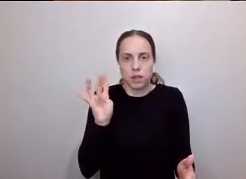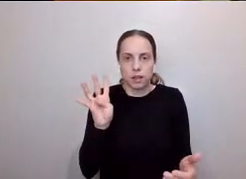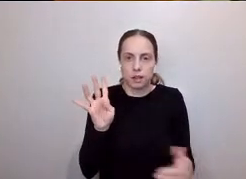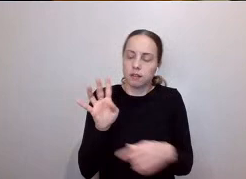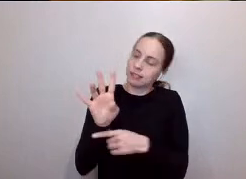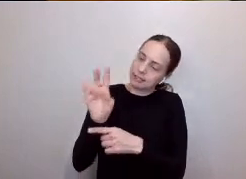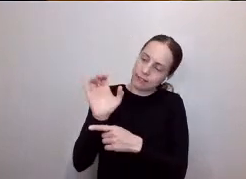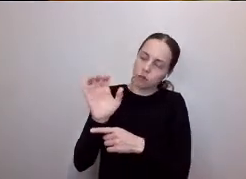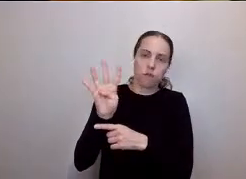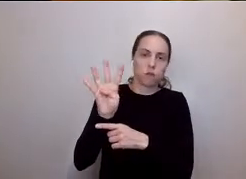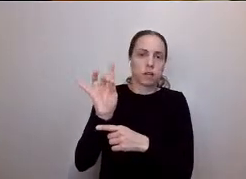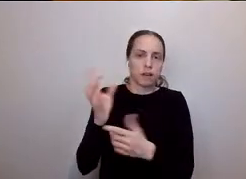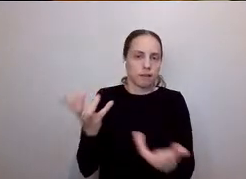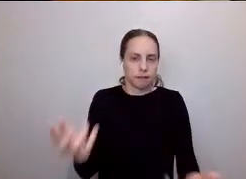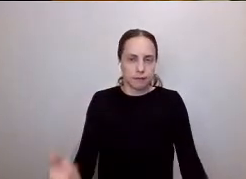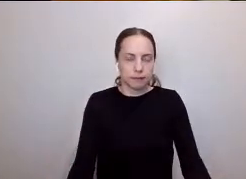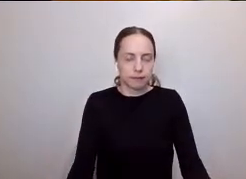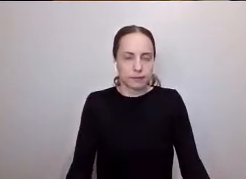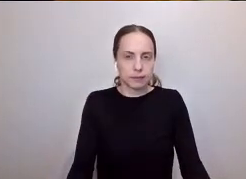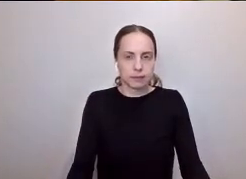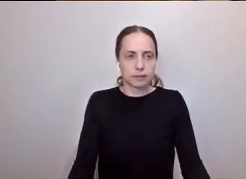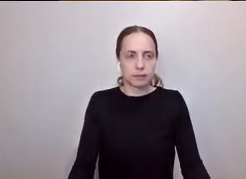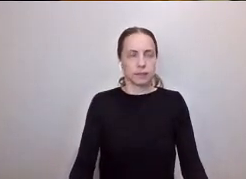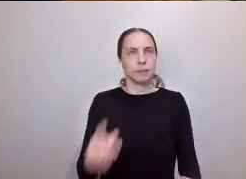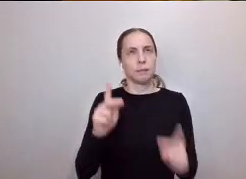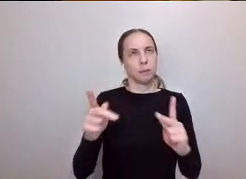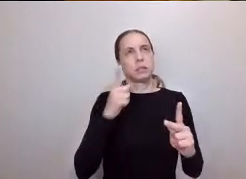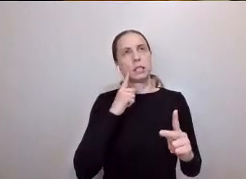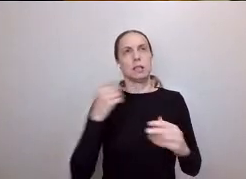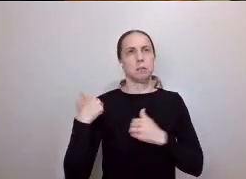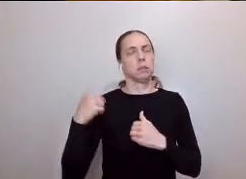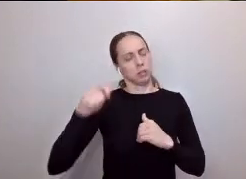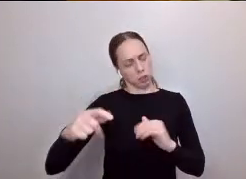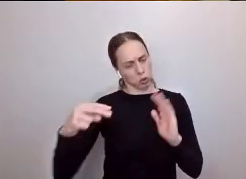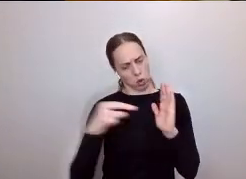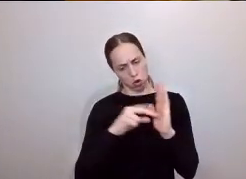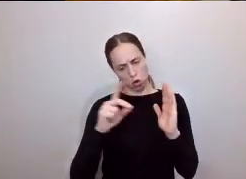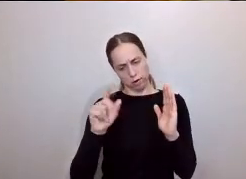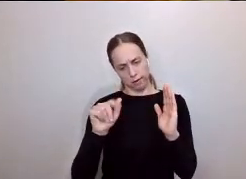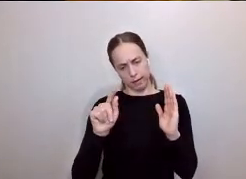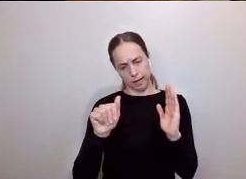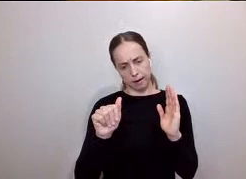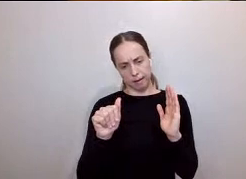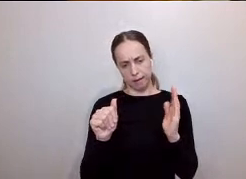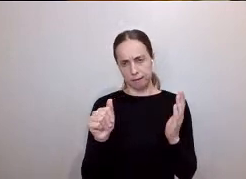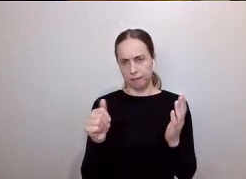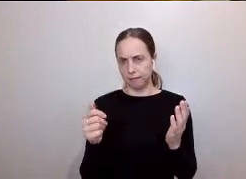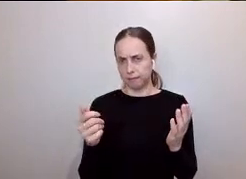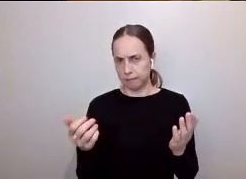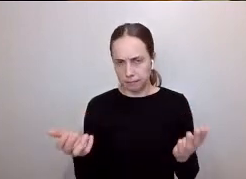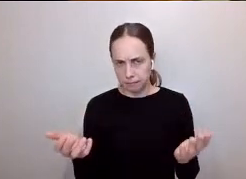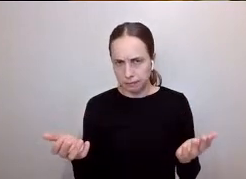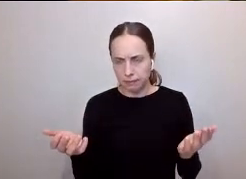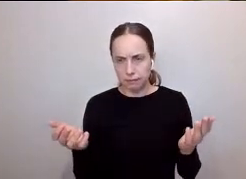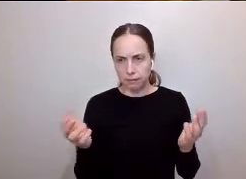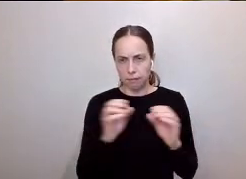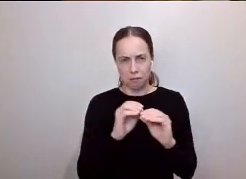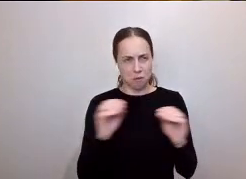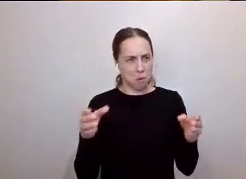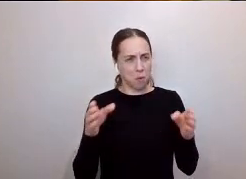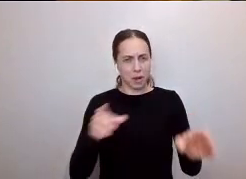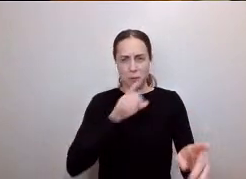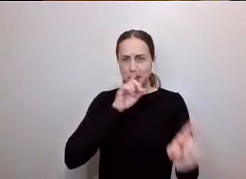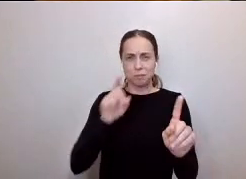thing is to look at the data when we don't have any way to respond to that data because it is not possible to